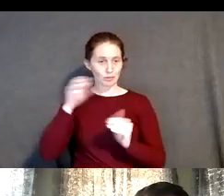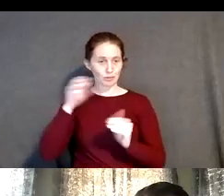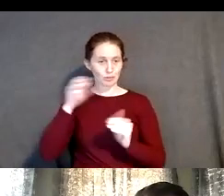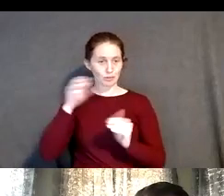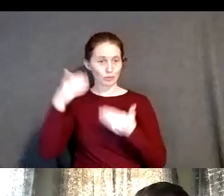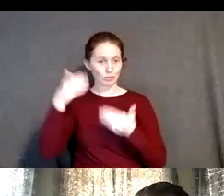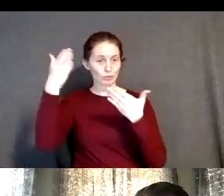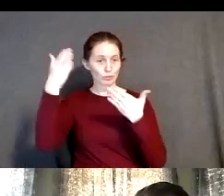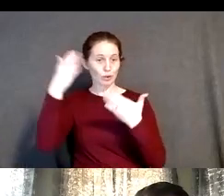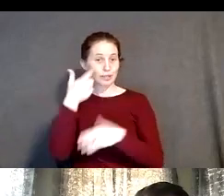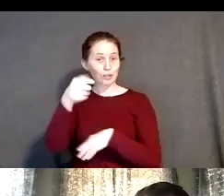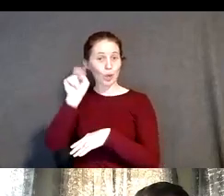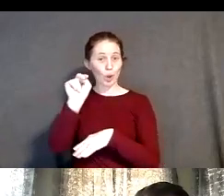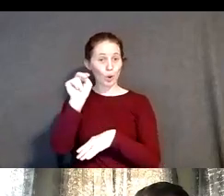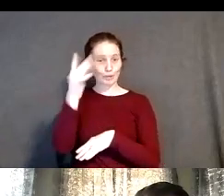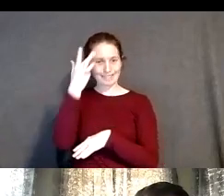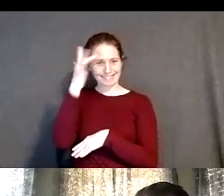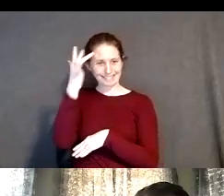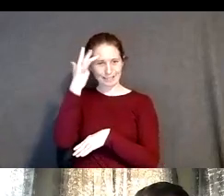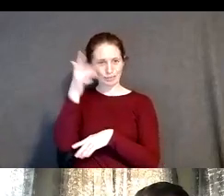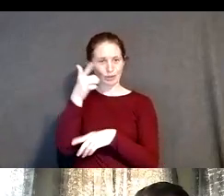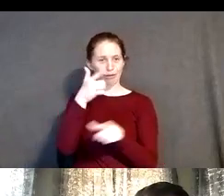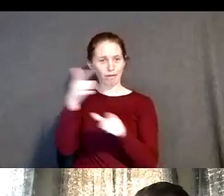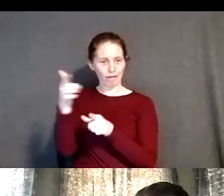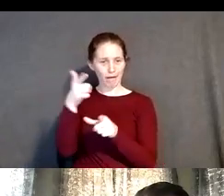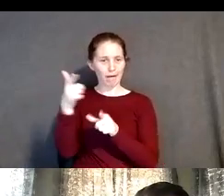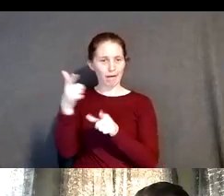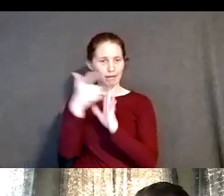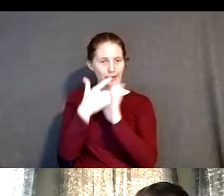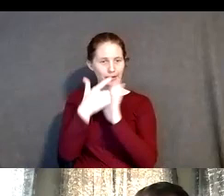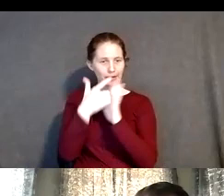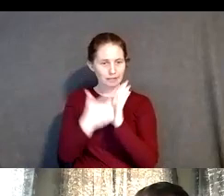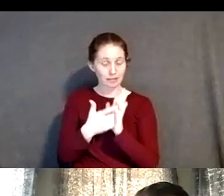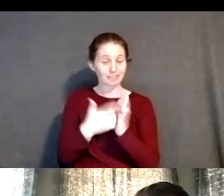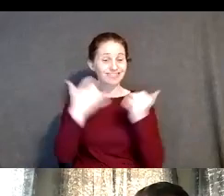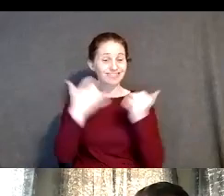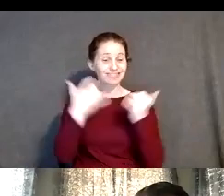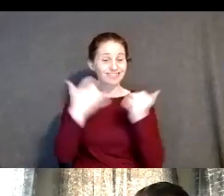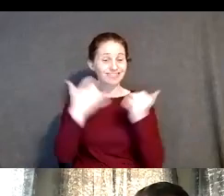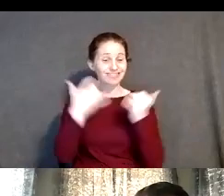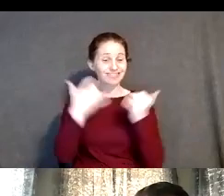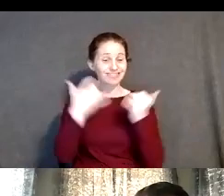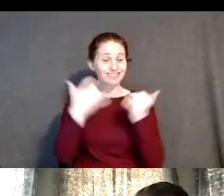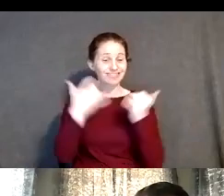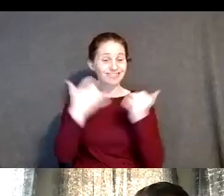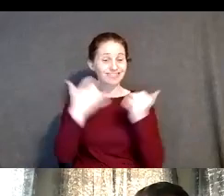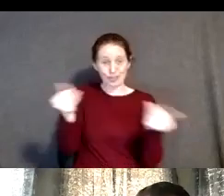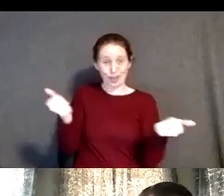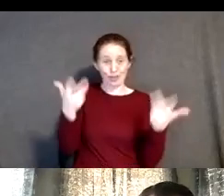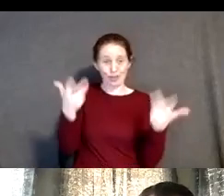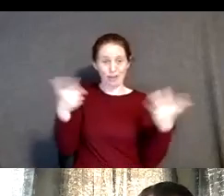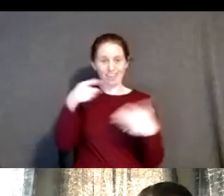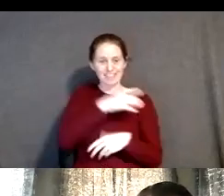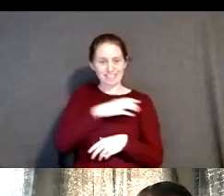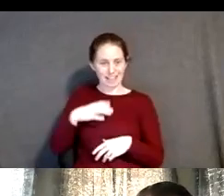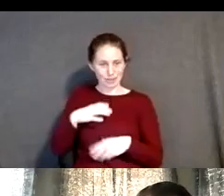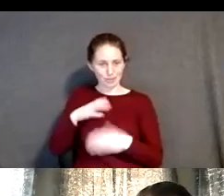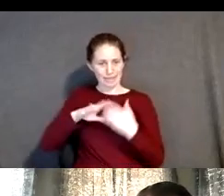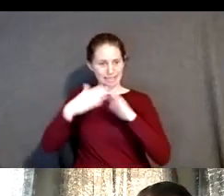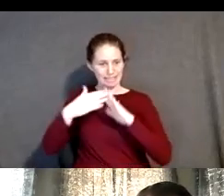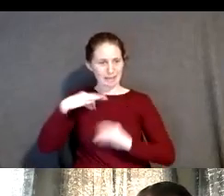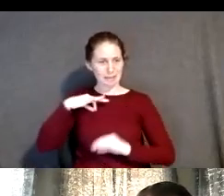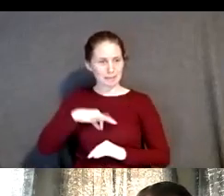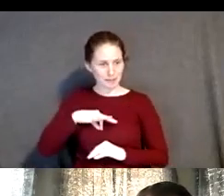gun legislation. So now, therefore, be it resolved that this council of the city of Pittsburgh thanks